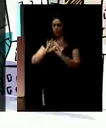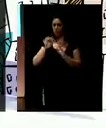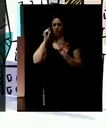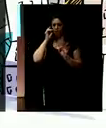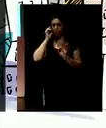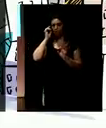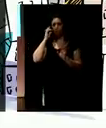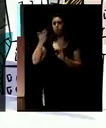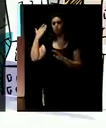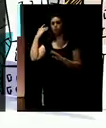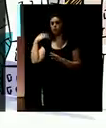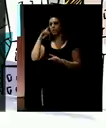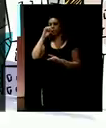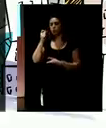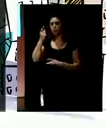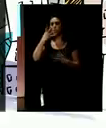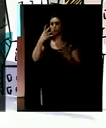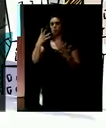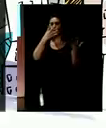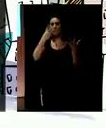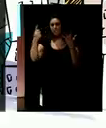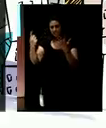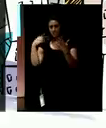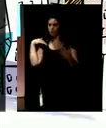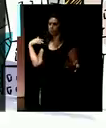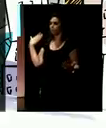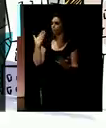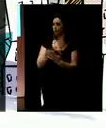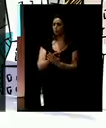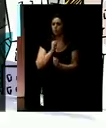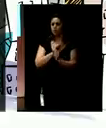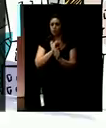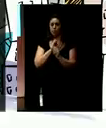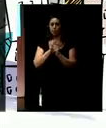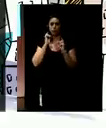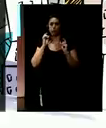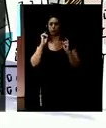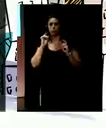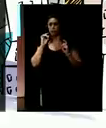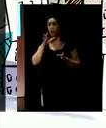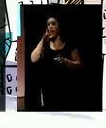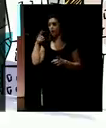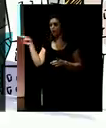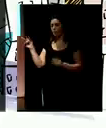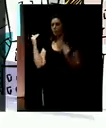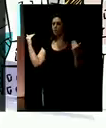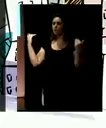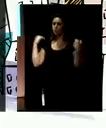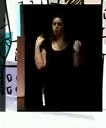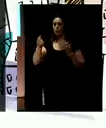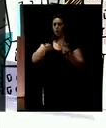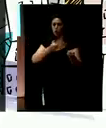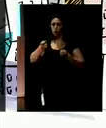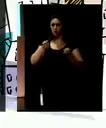1986. It's hard to believe, but anyway, and is now responsible for coordinating the work of the World Committee